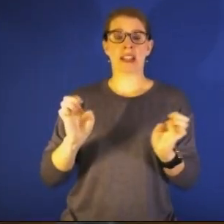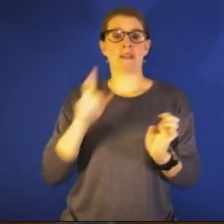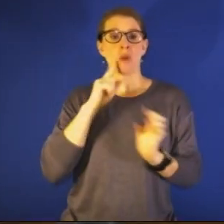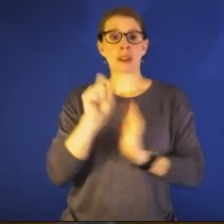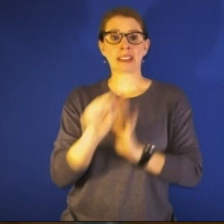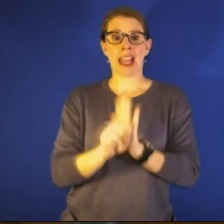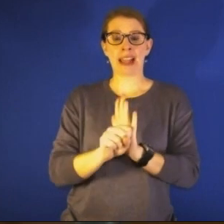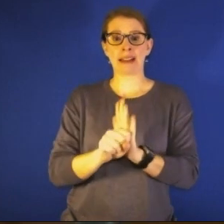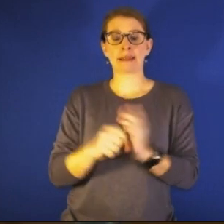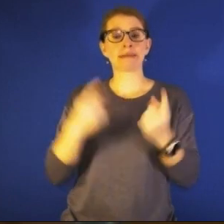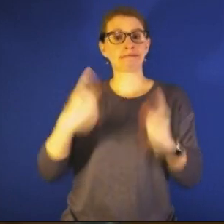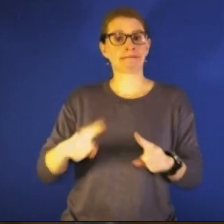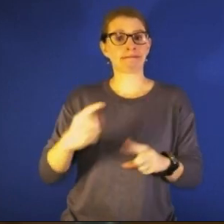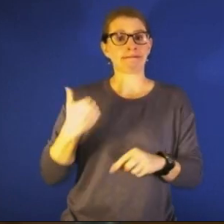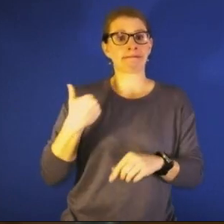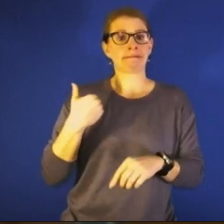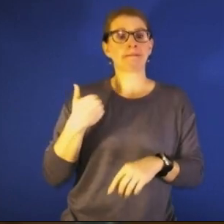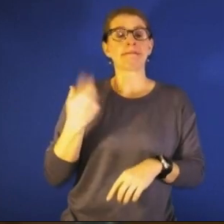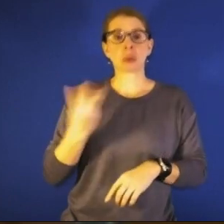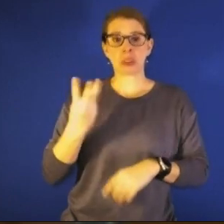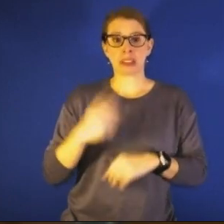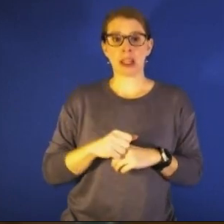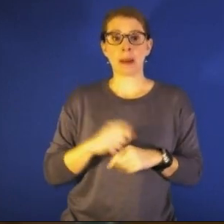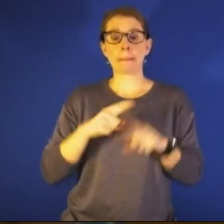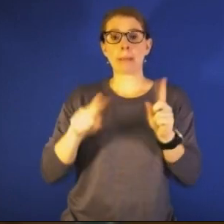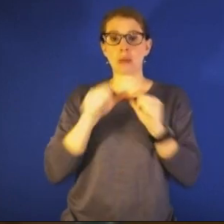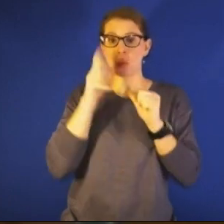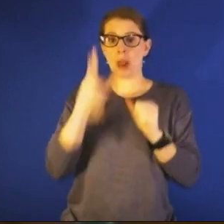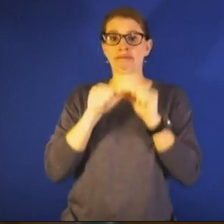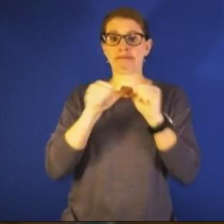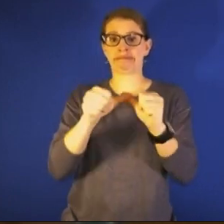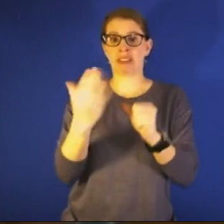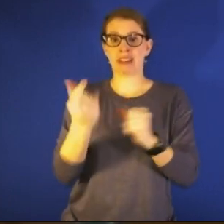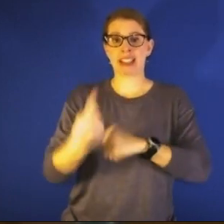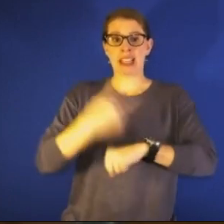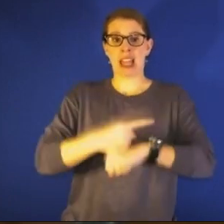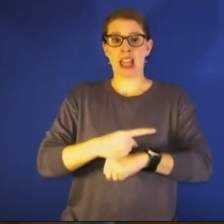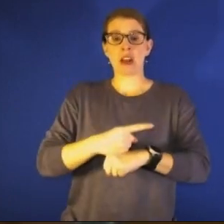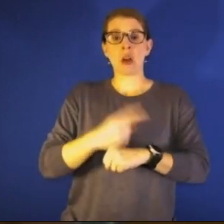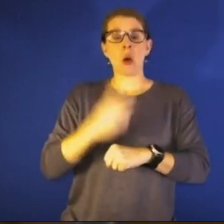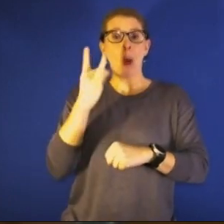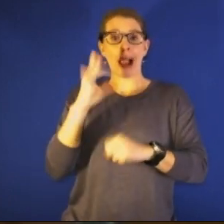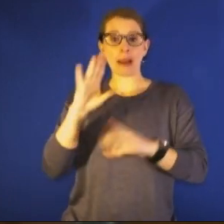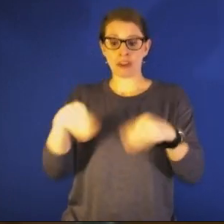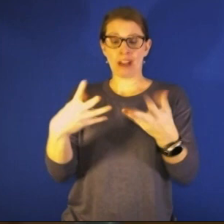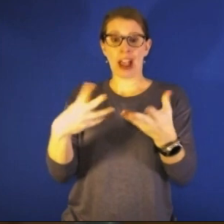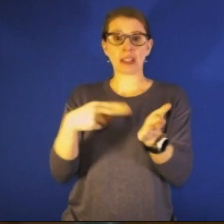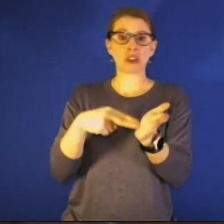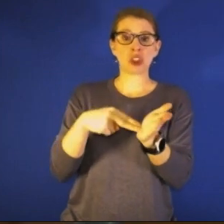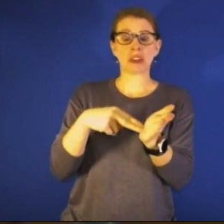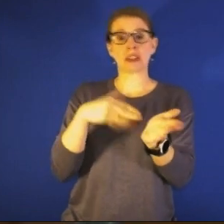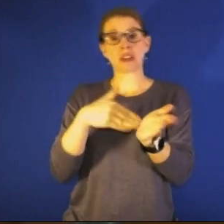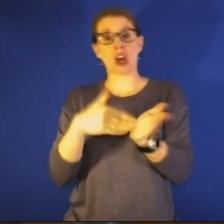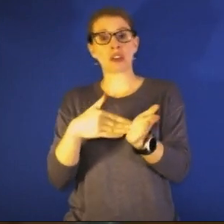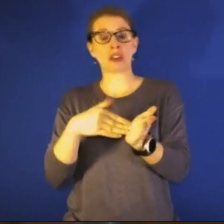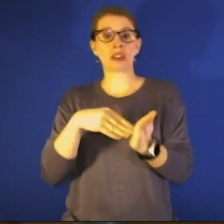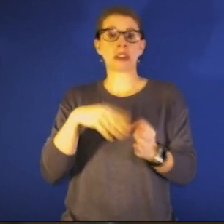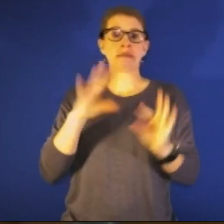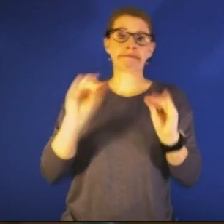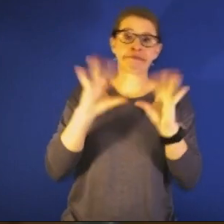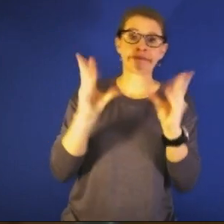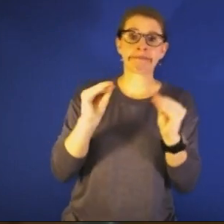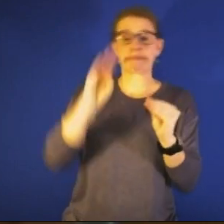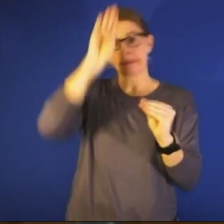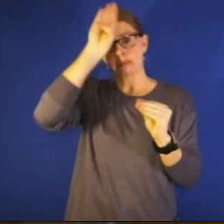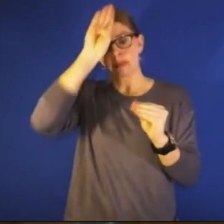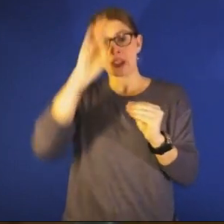last 15 days, which she says is intended to give frontline healthcare workers the support they need as they battle this COVID-19